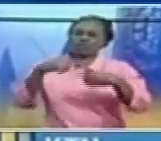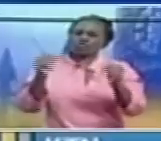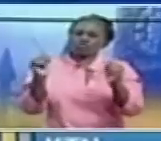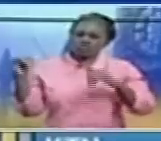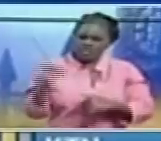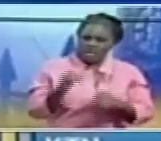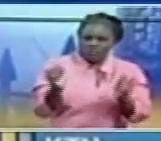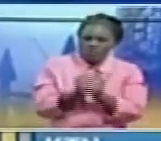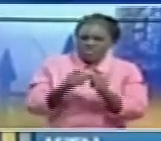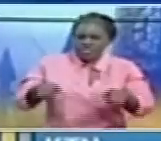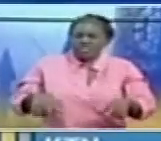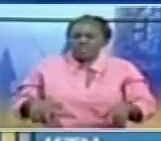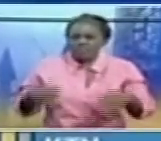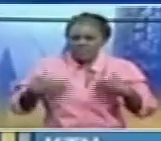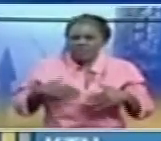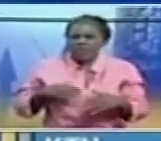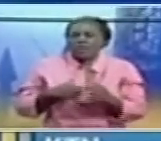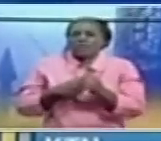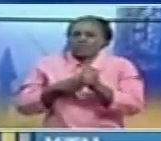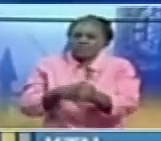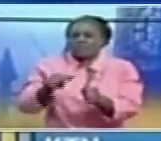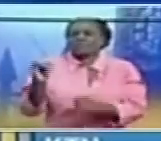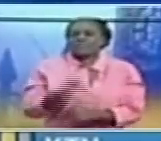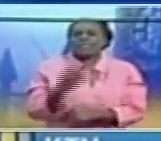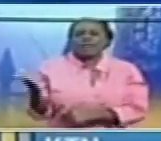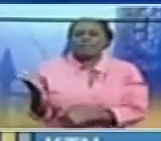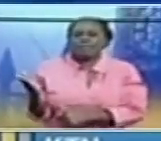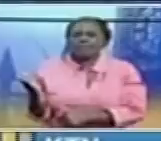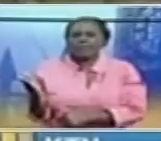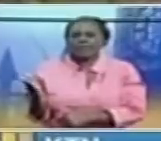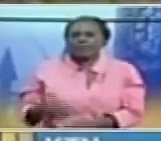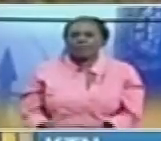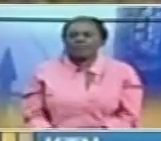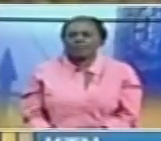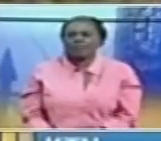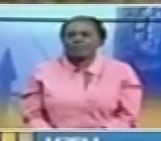Rita Tinina reports, Elvis has a sweet tooth.